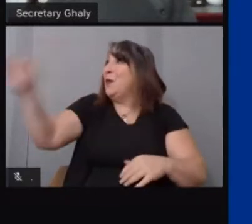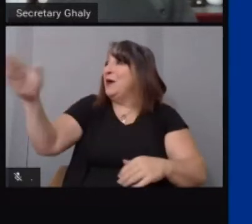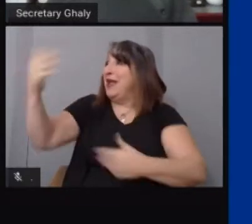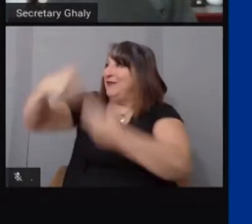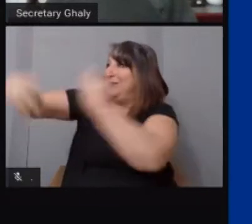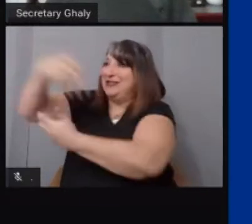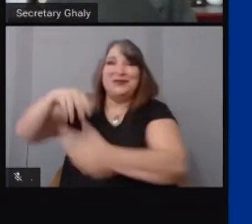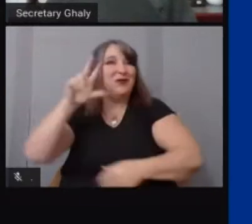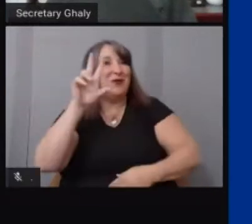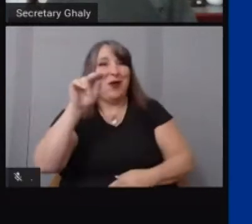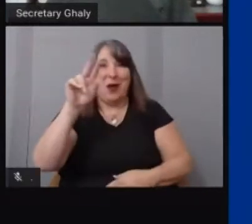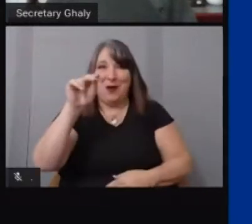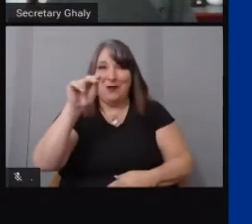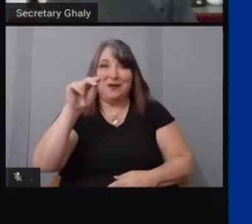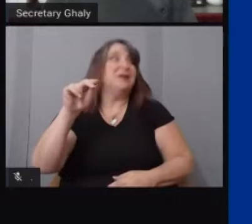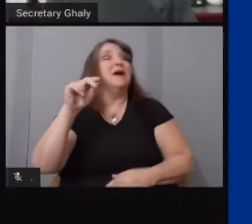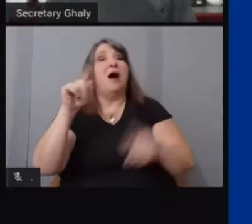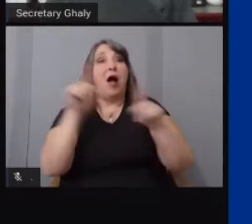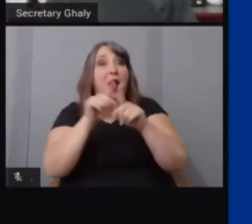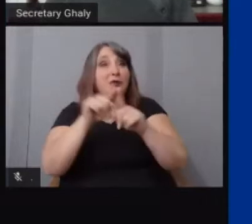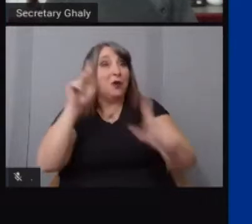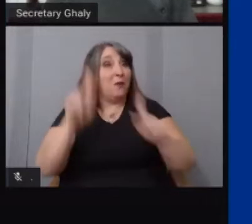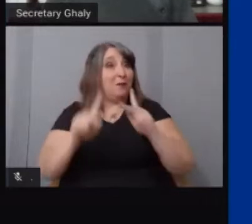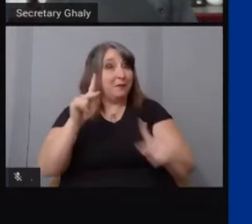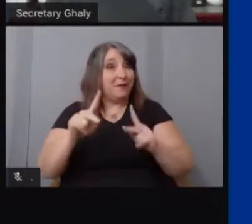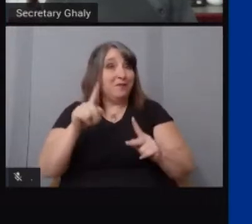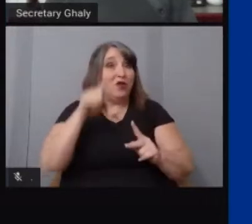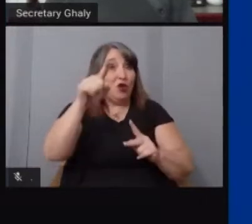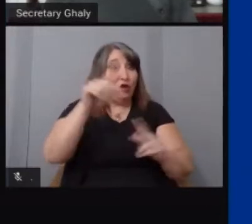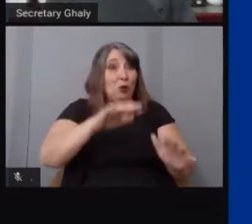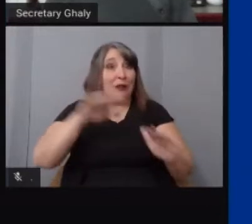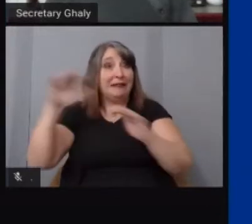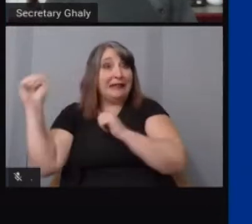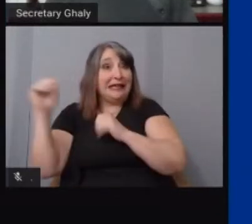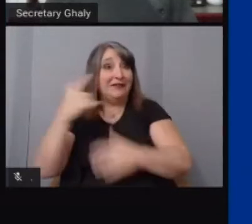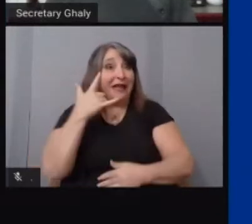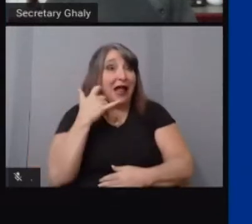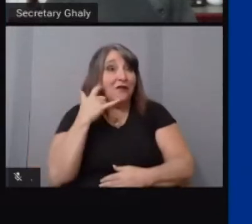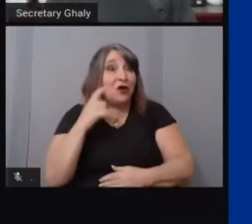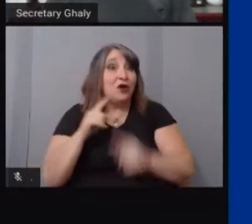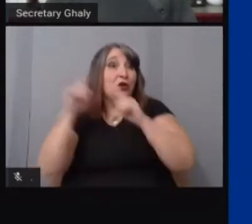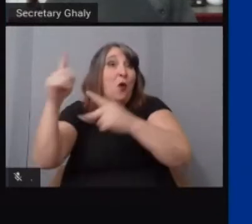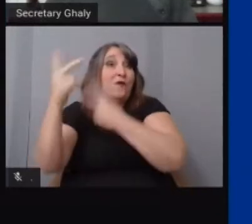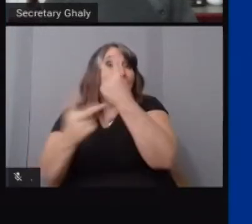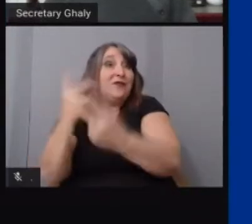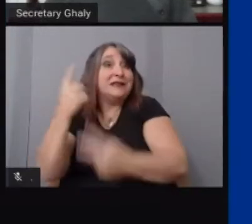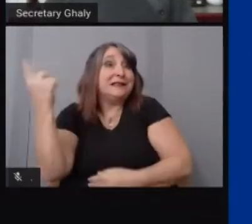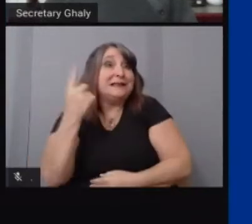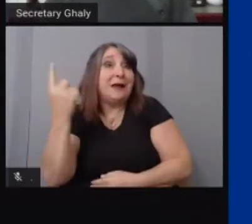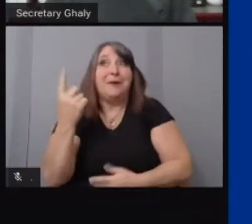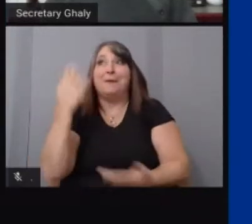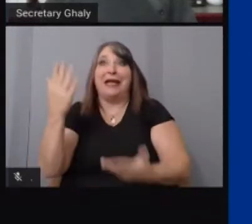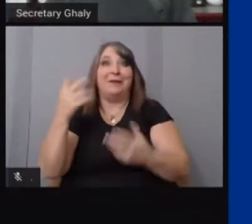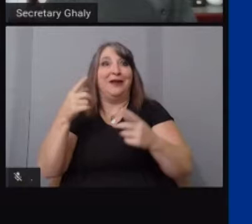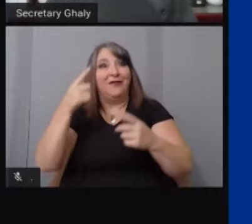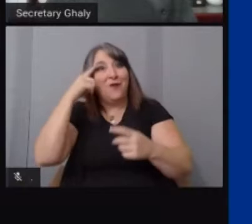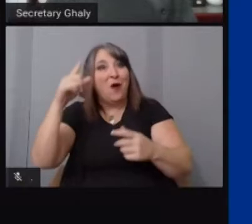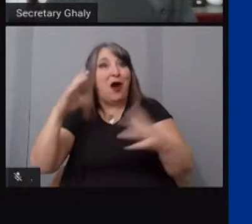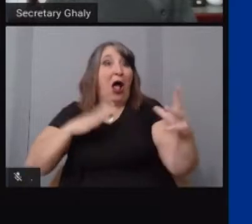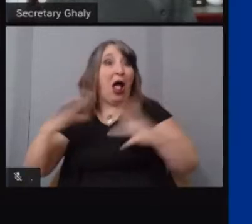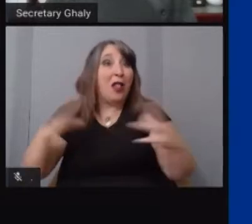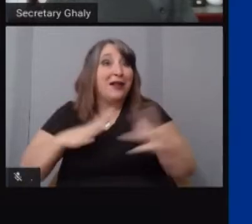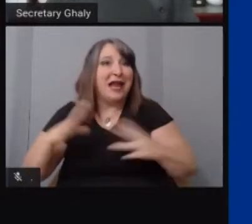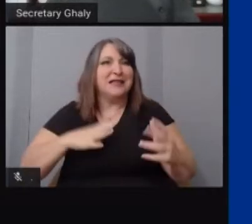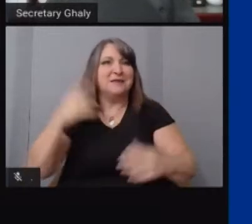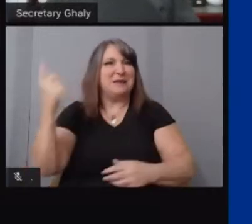for people who leave California to visit someone. Maybe it's over the holidays, maybe it's for another winter event